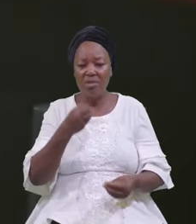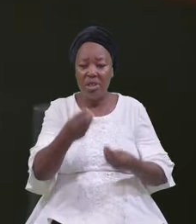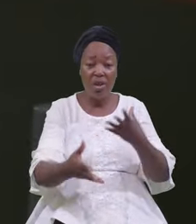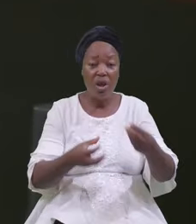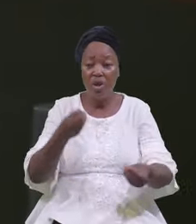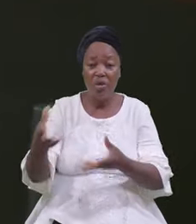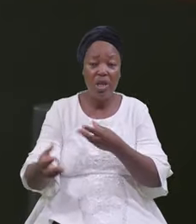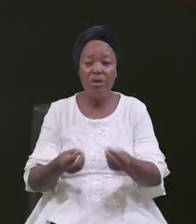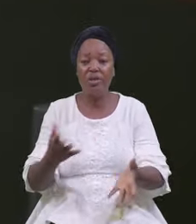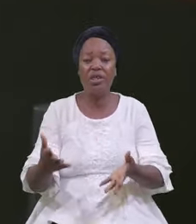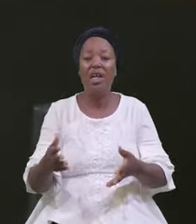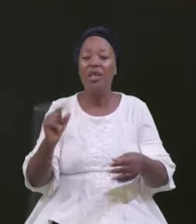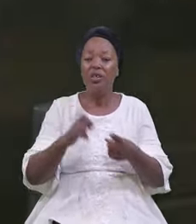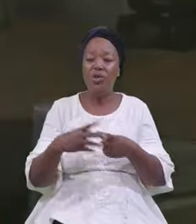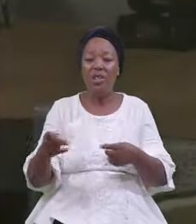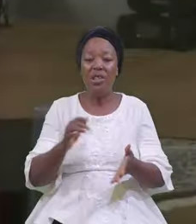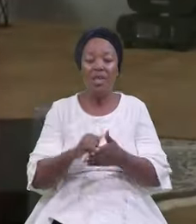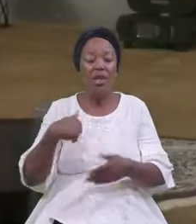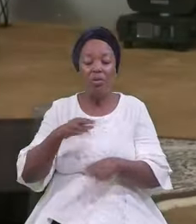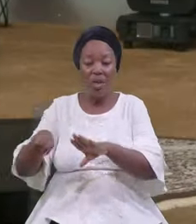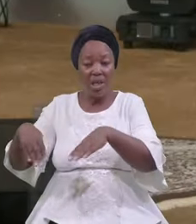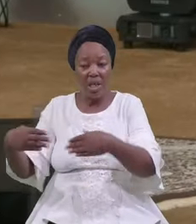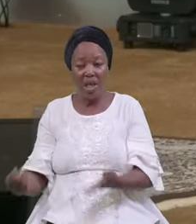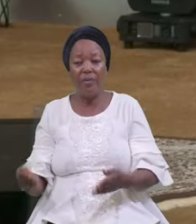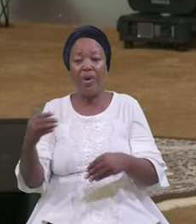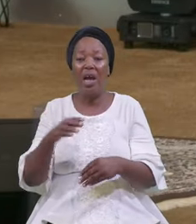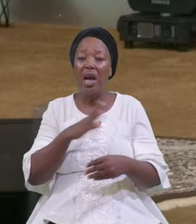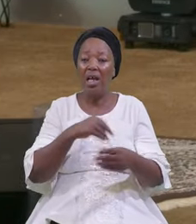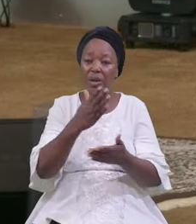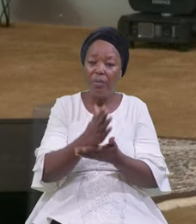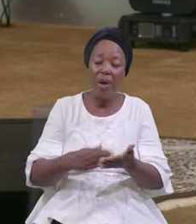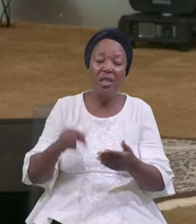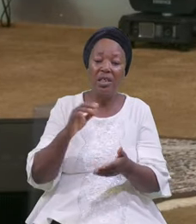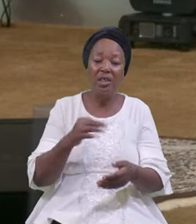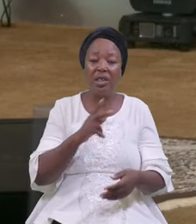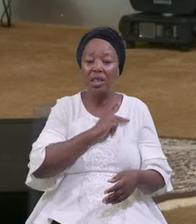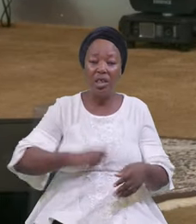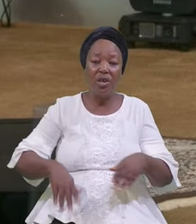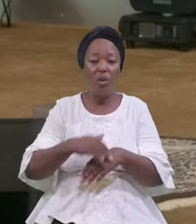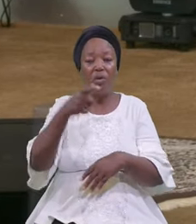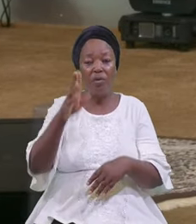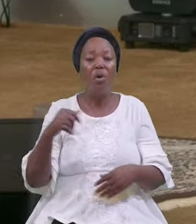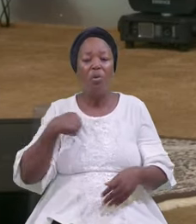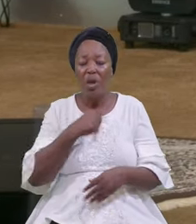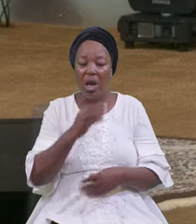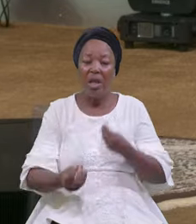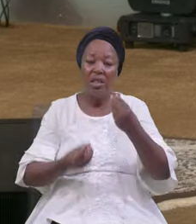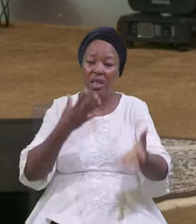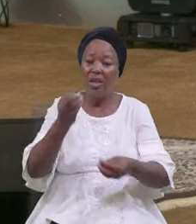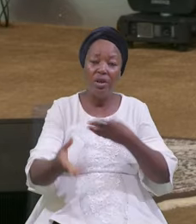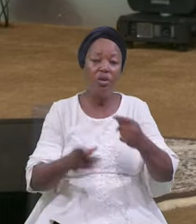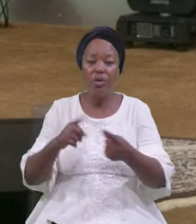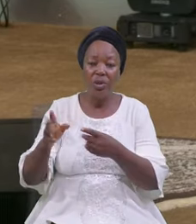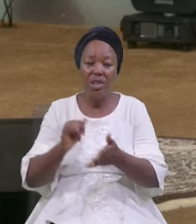of God. We're generous as we contribute our treasures and the things that are very important, essential to us.